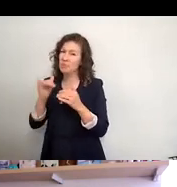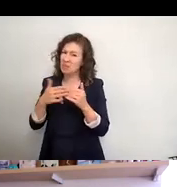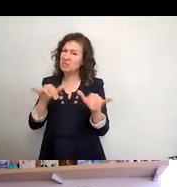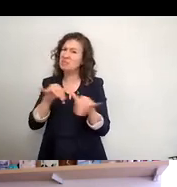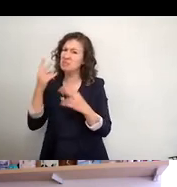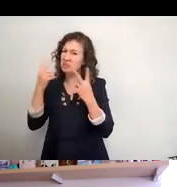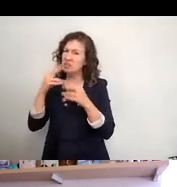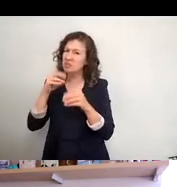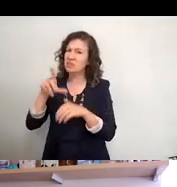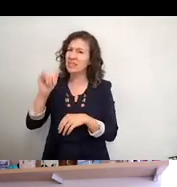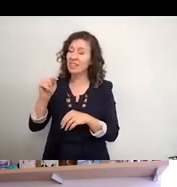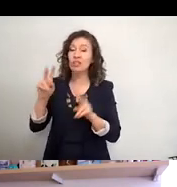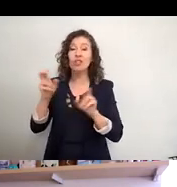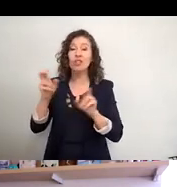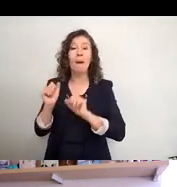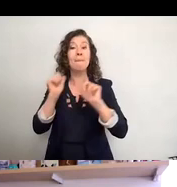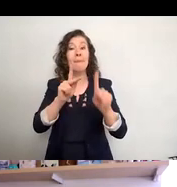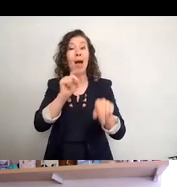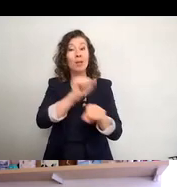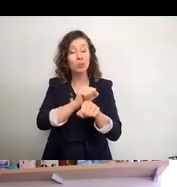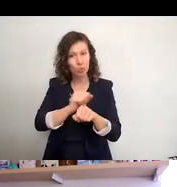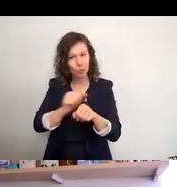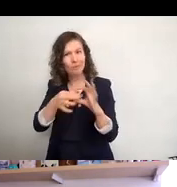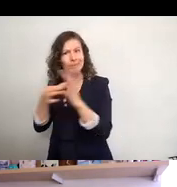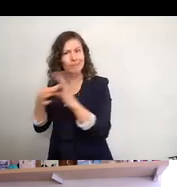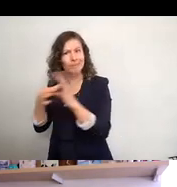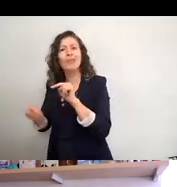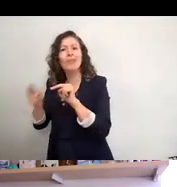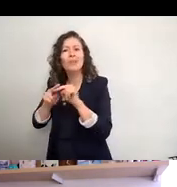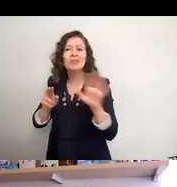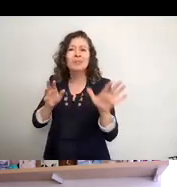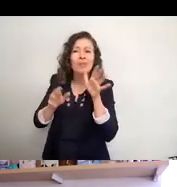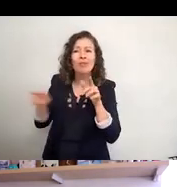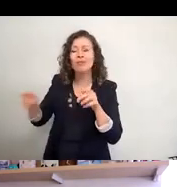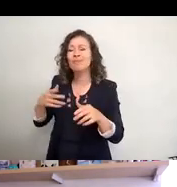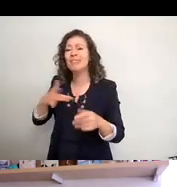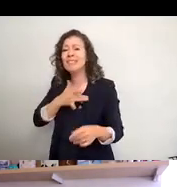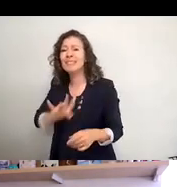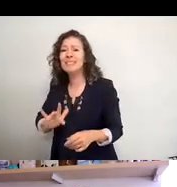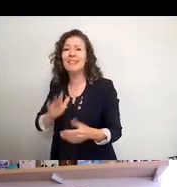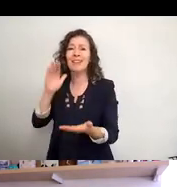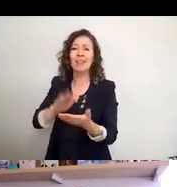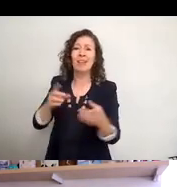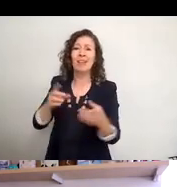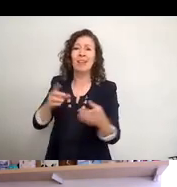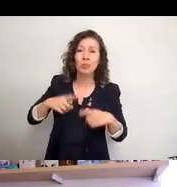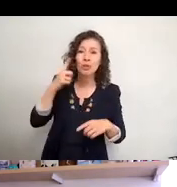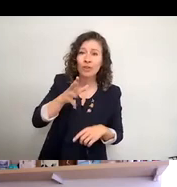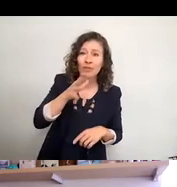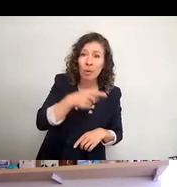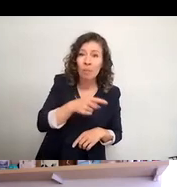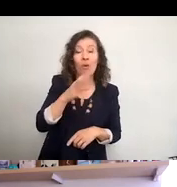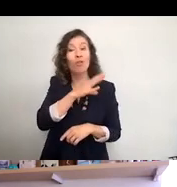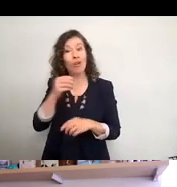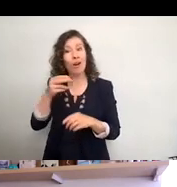that going back to work is associated with increased maternal sensitivity, fewer depressive symptoms for the mother, as well as higher